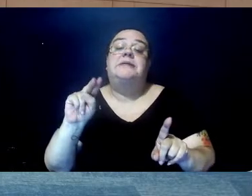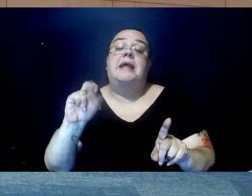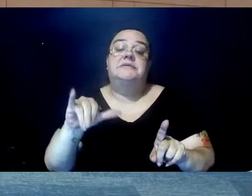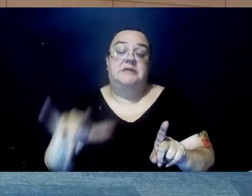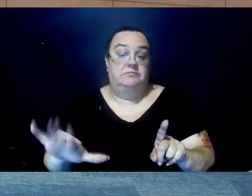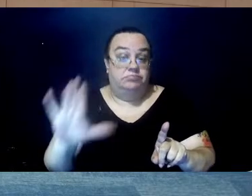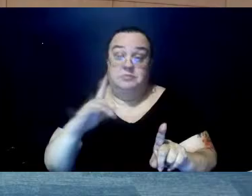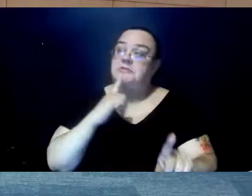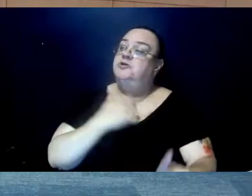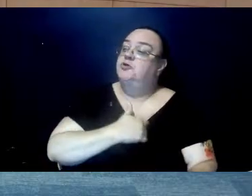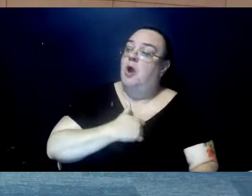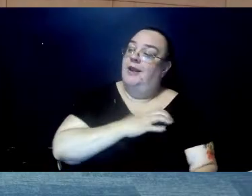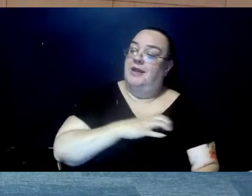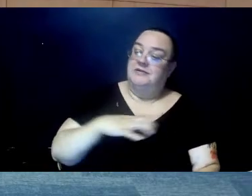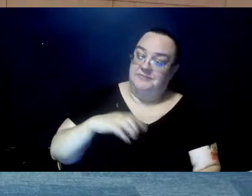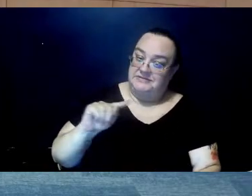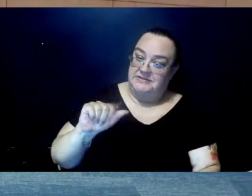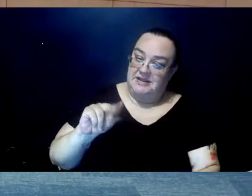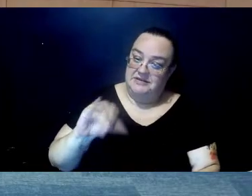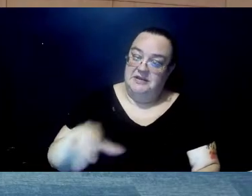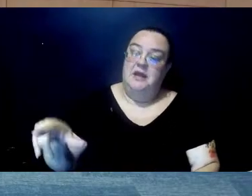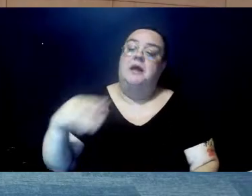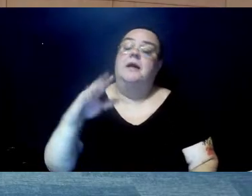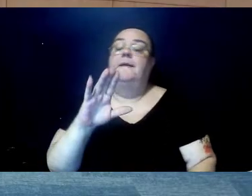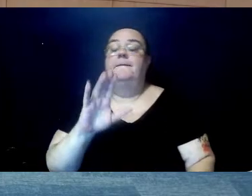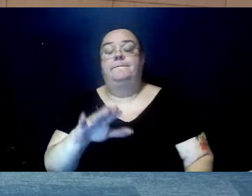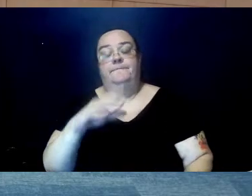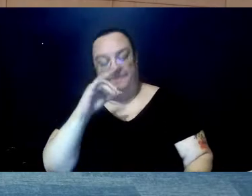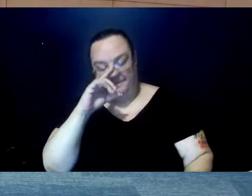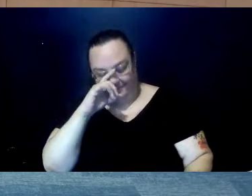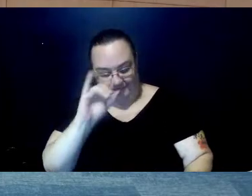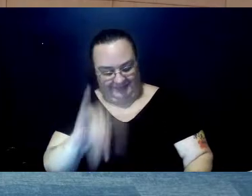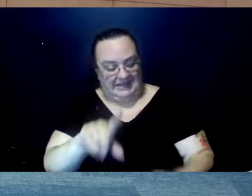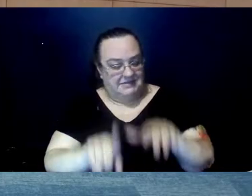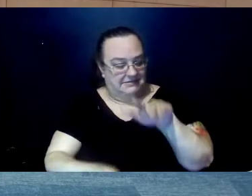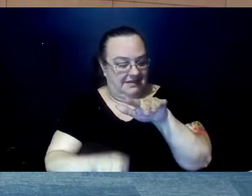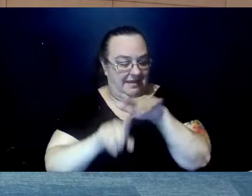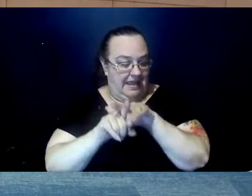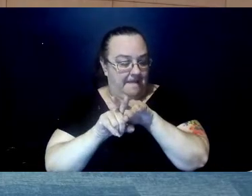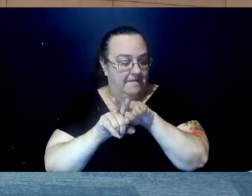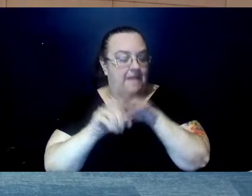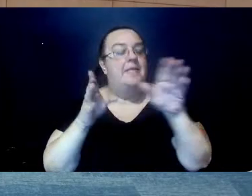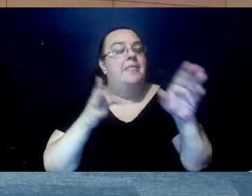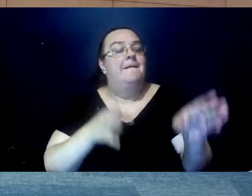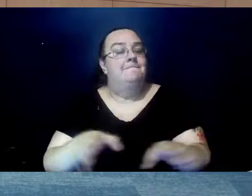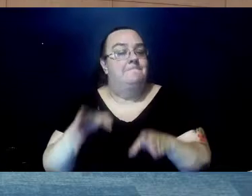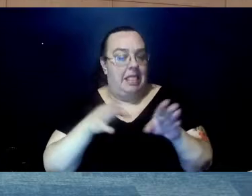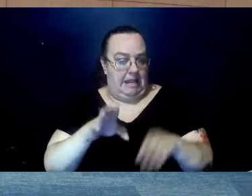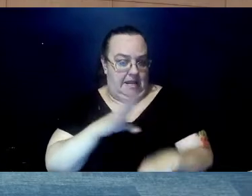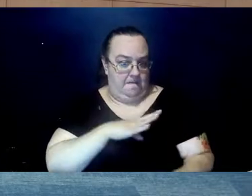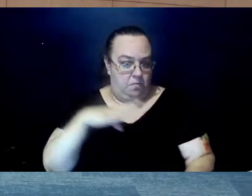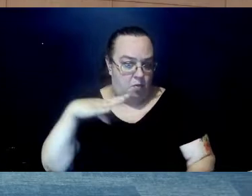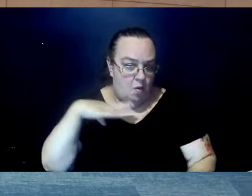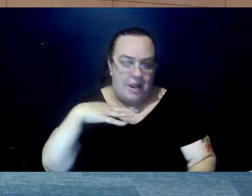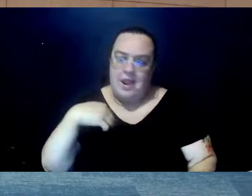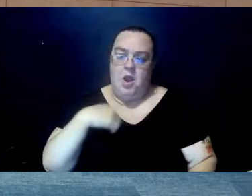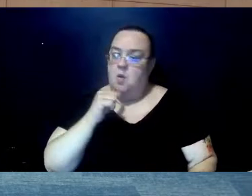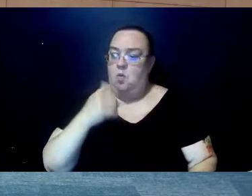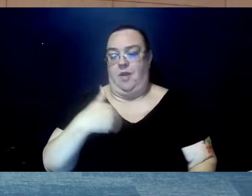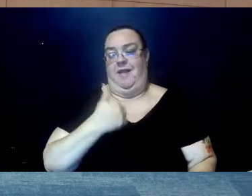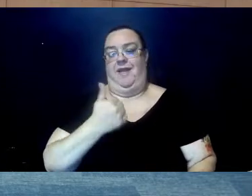sorry, Councilmember Tansey. Hey, this came up in the planning board. I don't have any